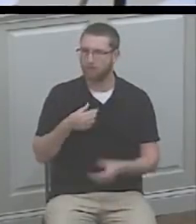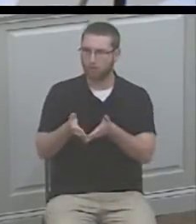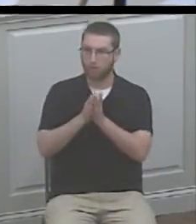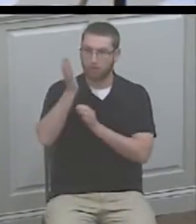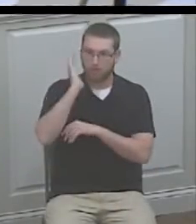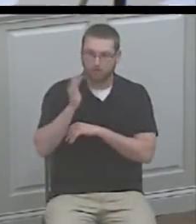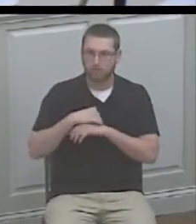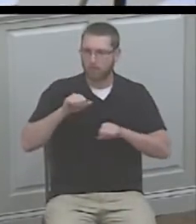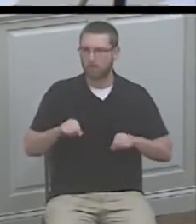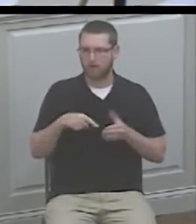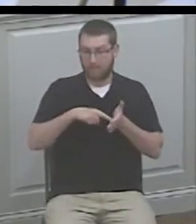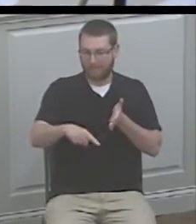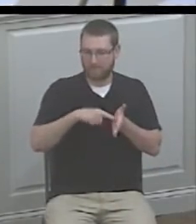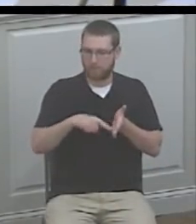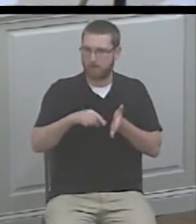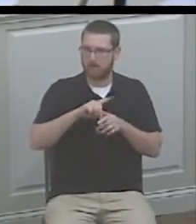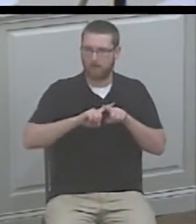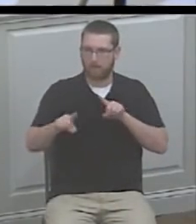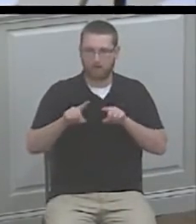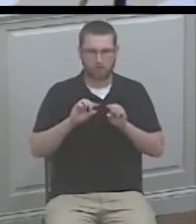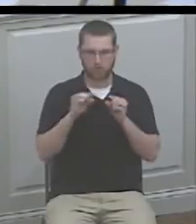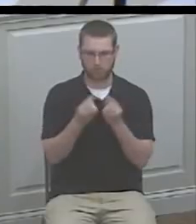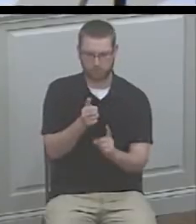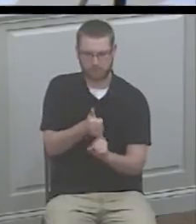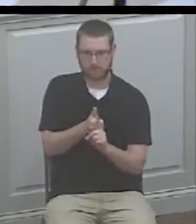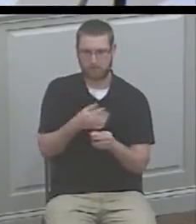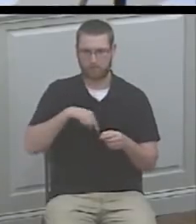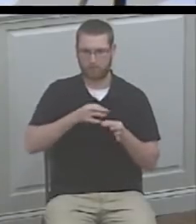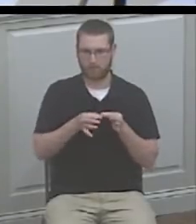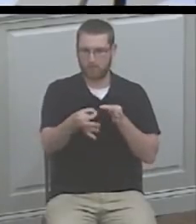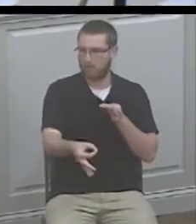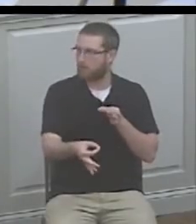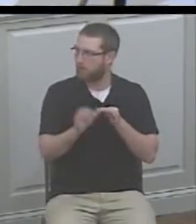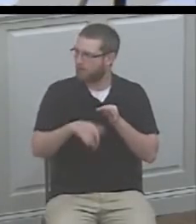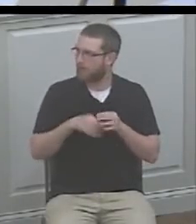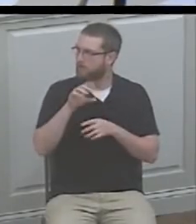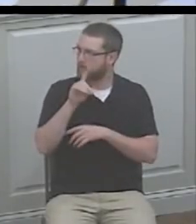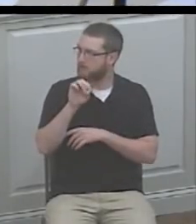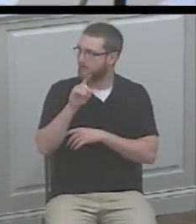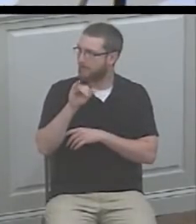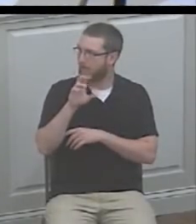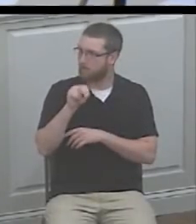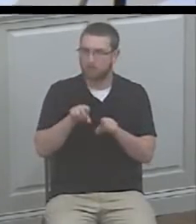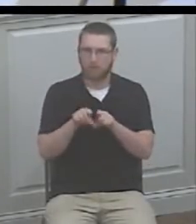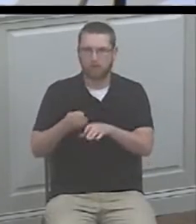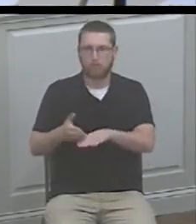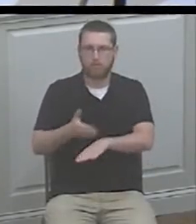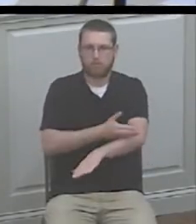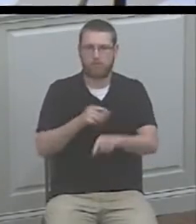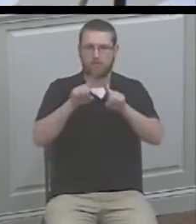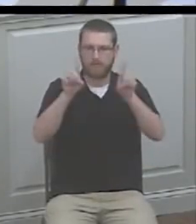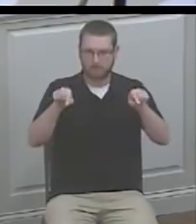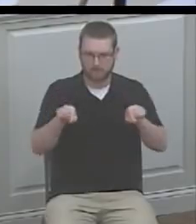the possibility of doing it this week, but the group requested we postpone that dedication, and we also need to improve the sign, but